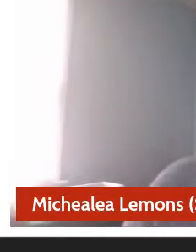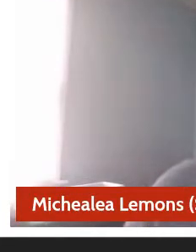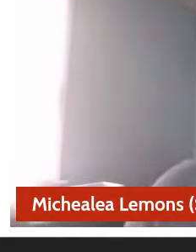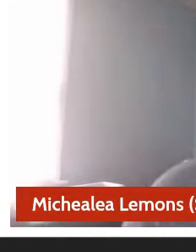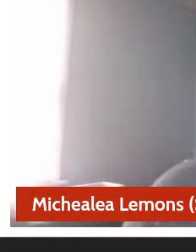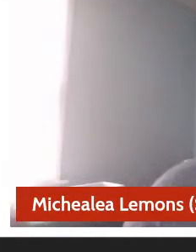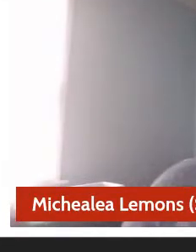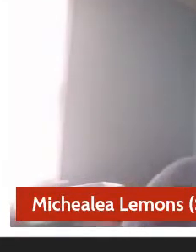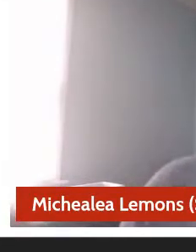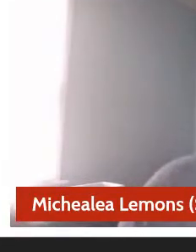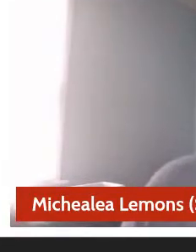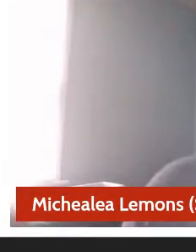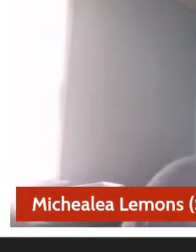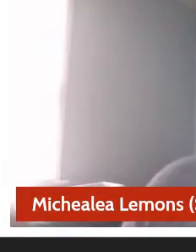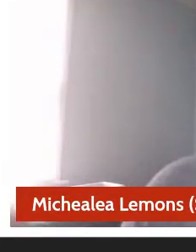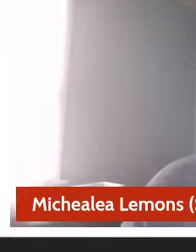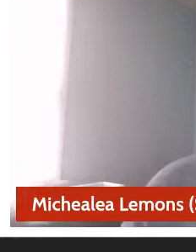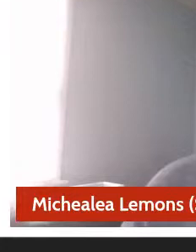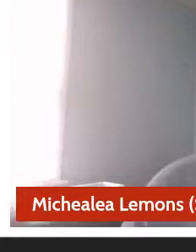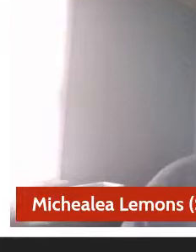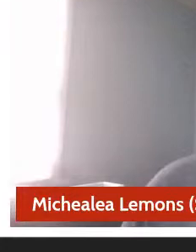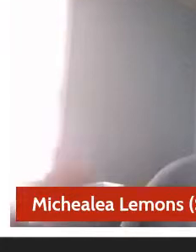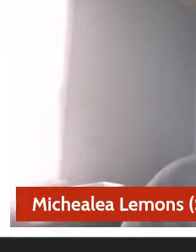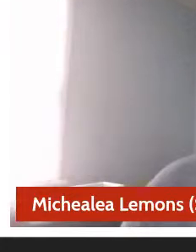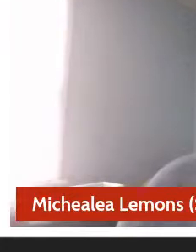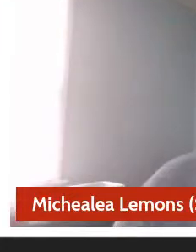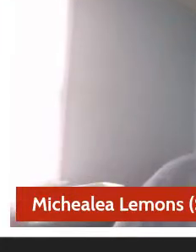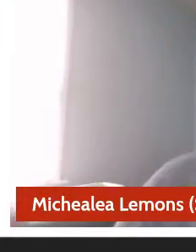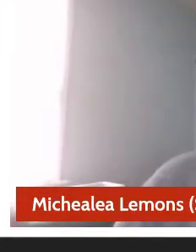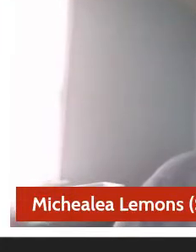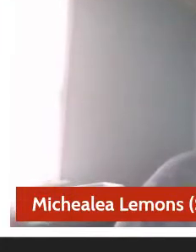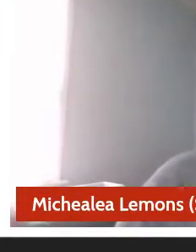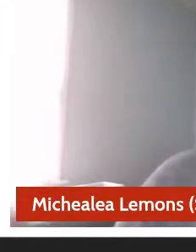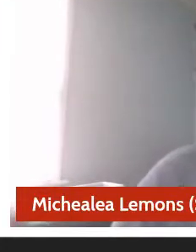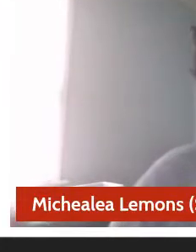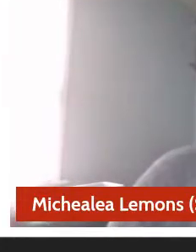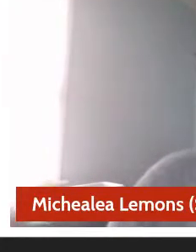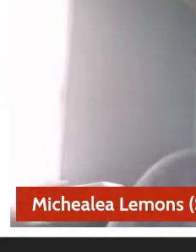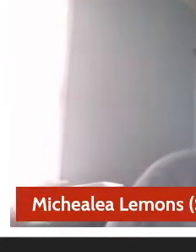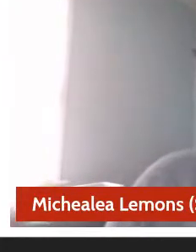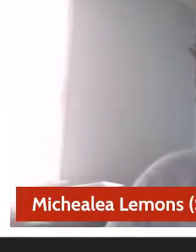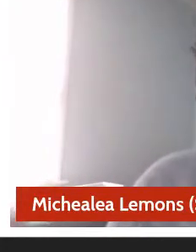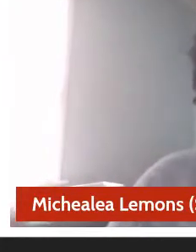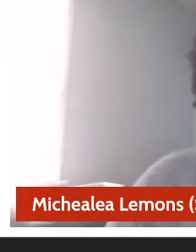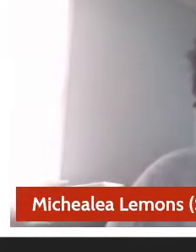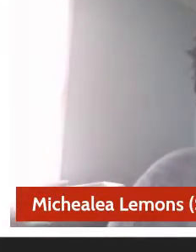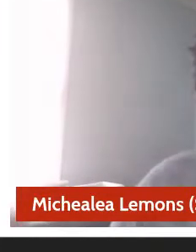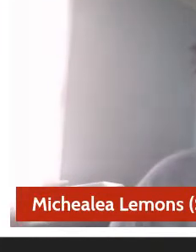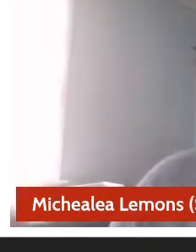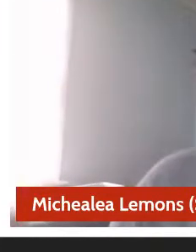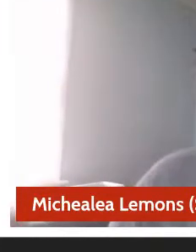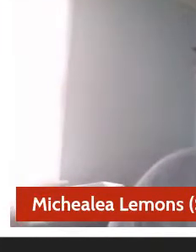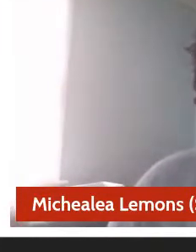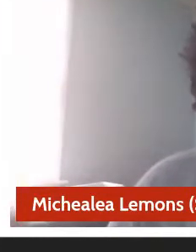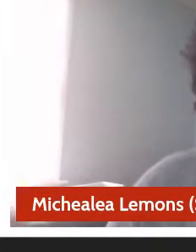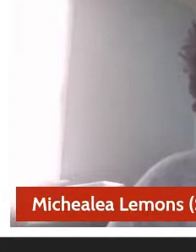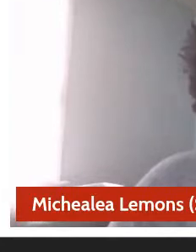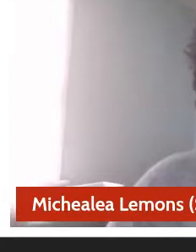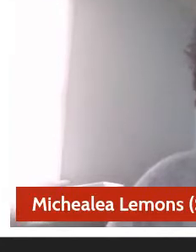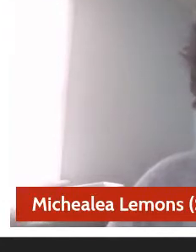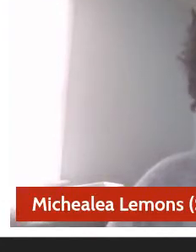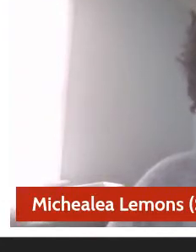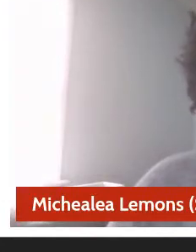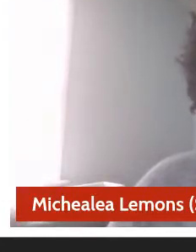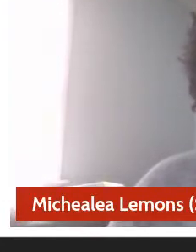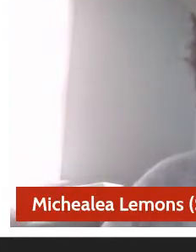if you're interested in going to a Black-owned business. And you should be, because it's great. So let's get